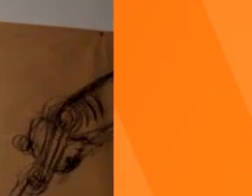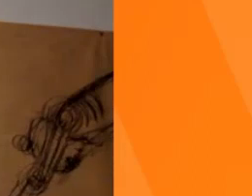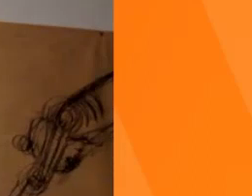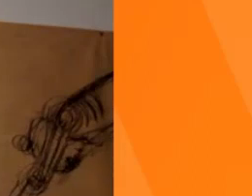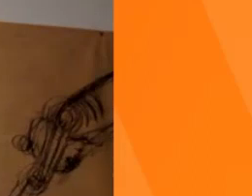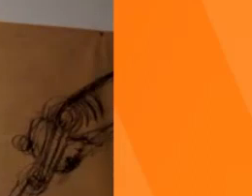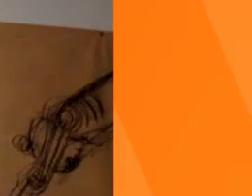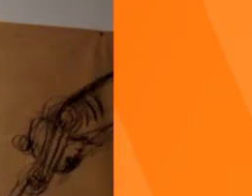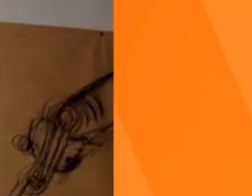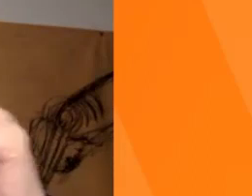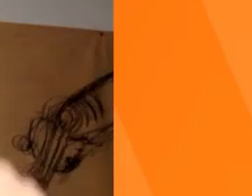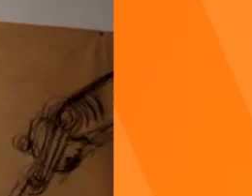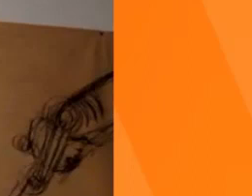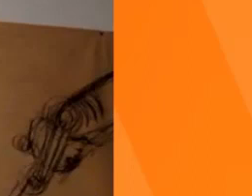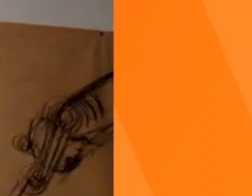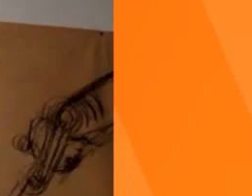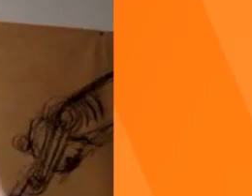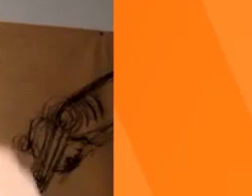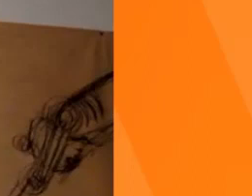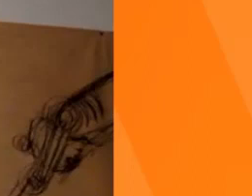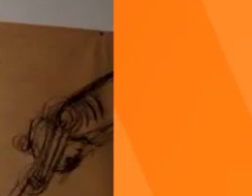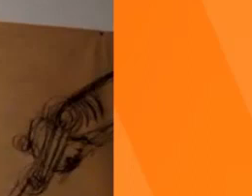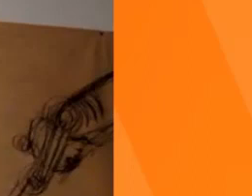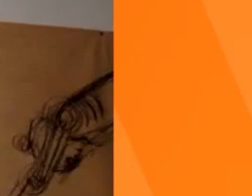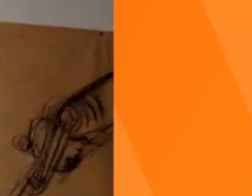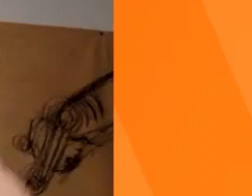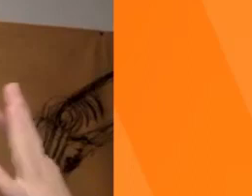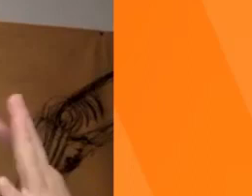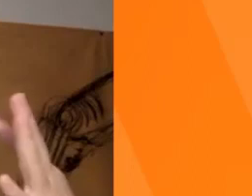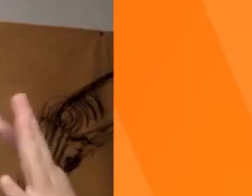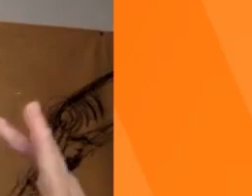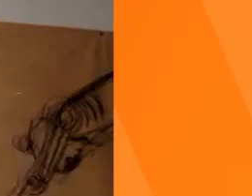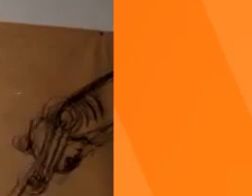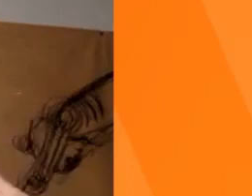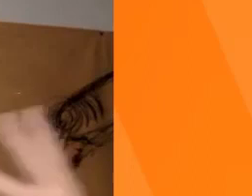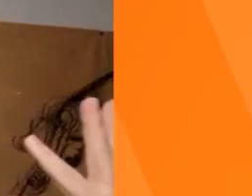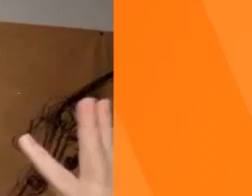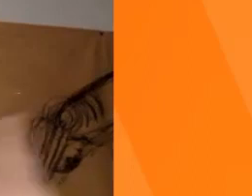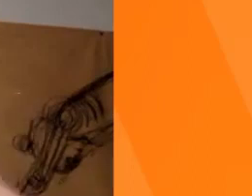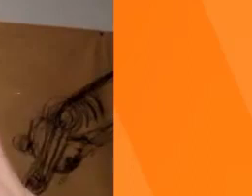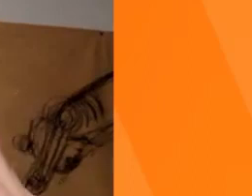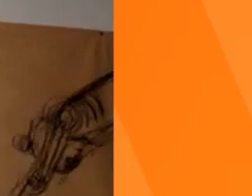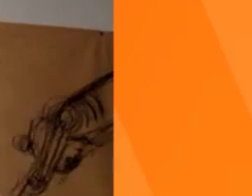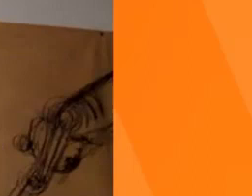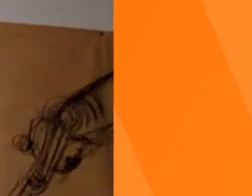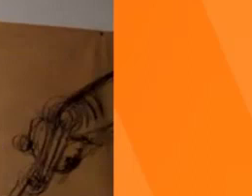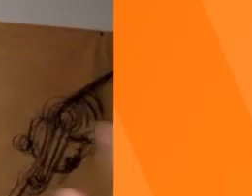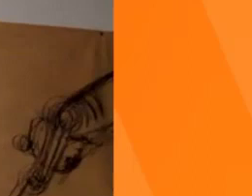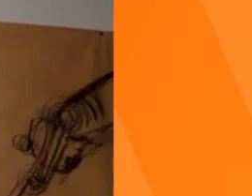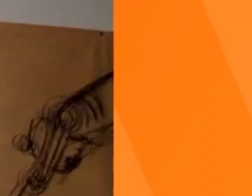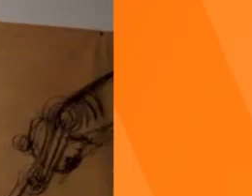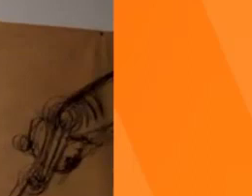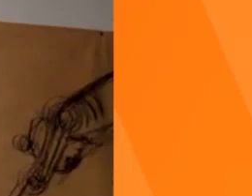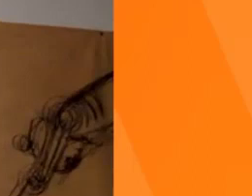of a catch 22. You can start telling the truth in advance, saying, I'm awesome, I feel really good. And when you tell yourself you're awesome and you feel really good, you're